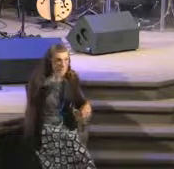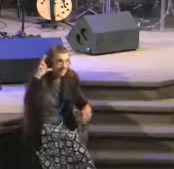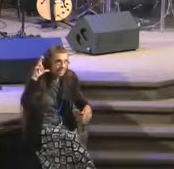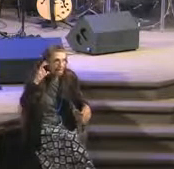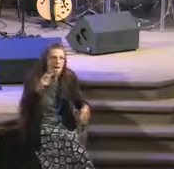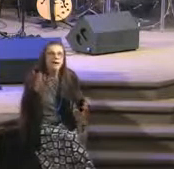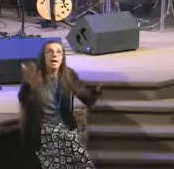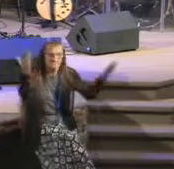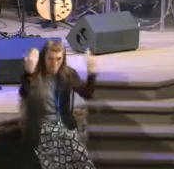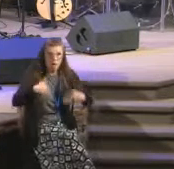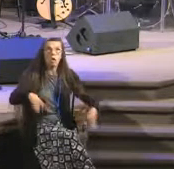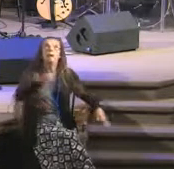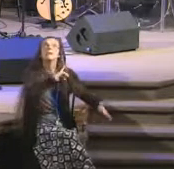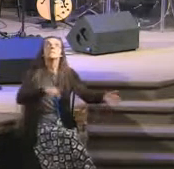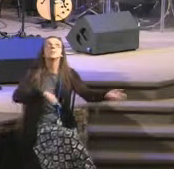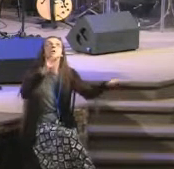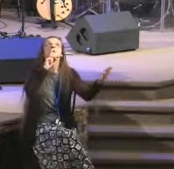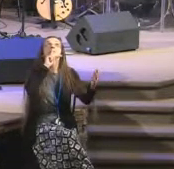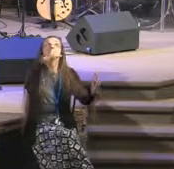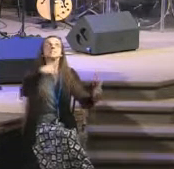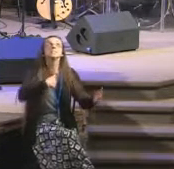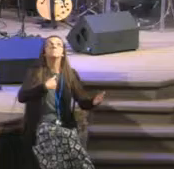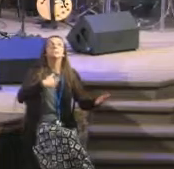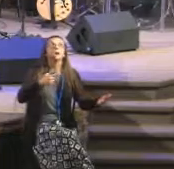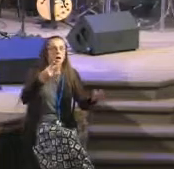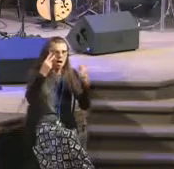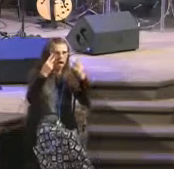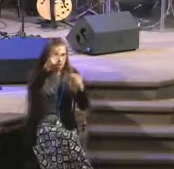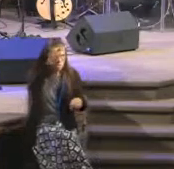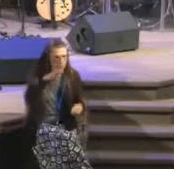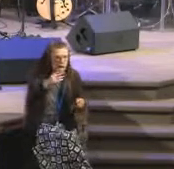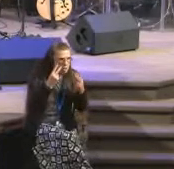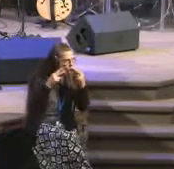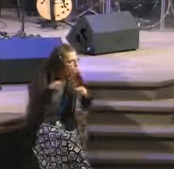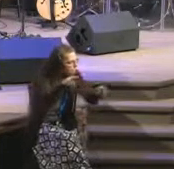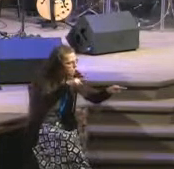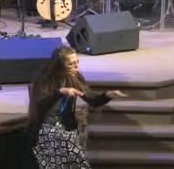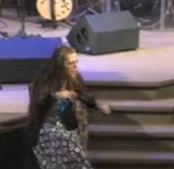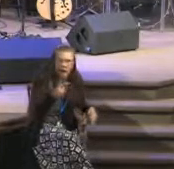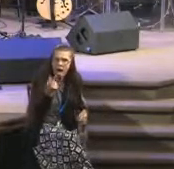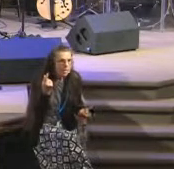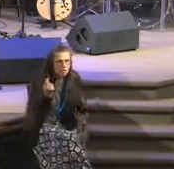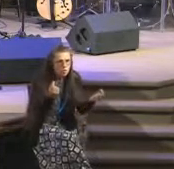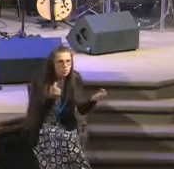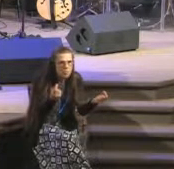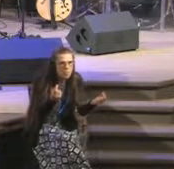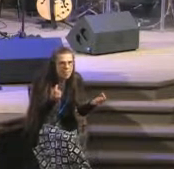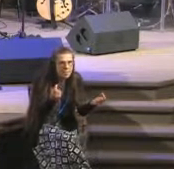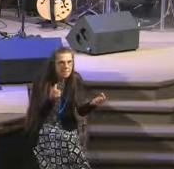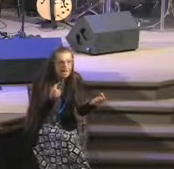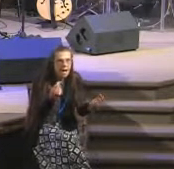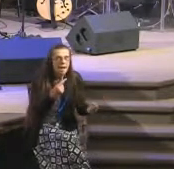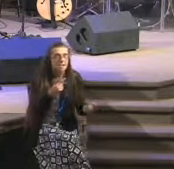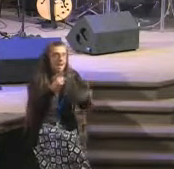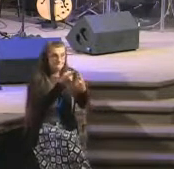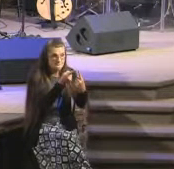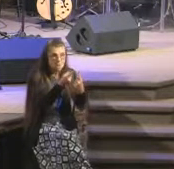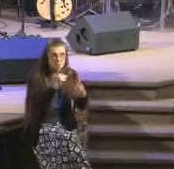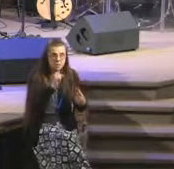Lord, speak to me. God is looking for somebody because his word says, I don't do anything until I first tell my people,